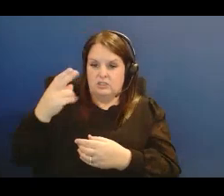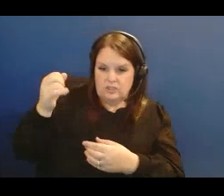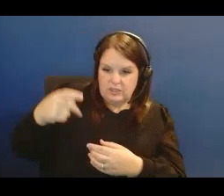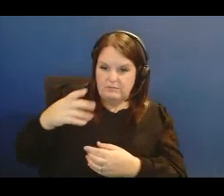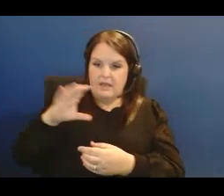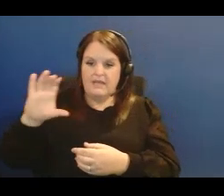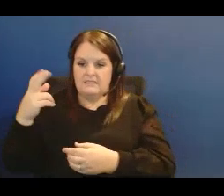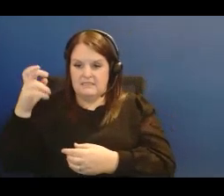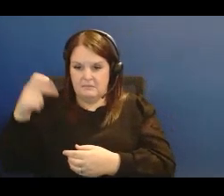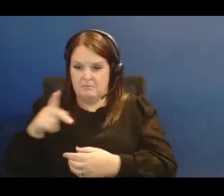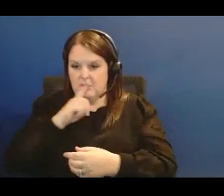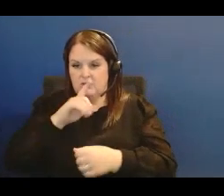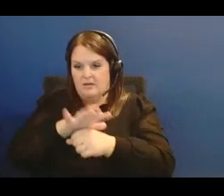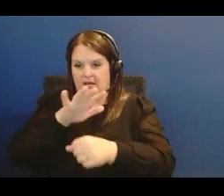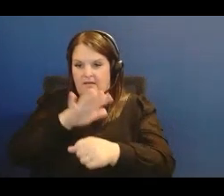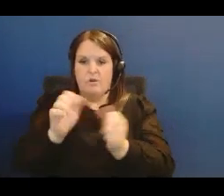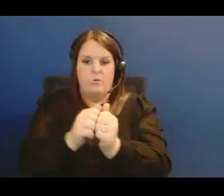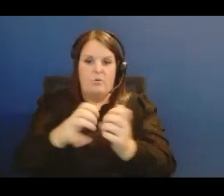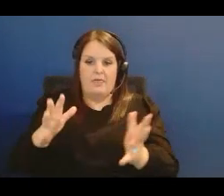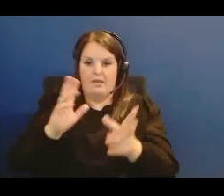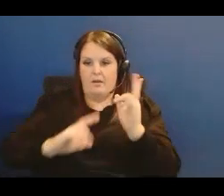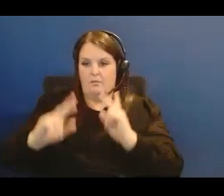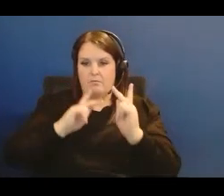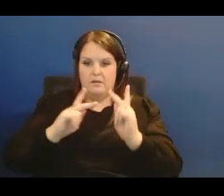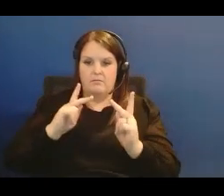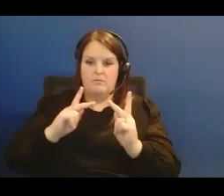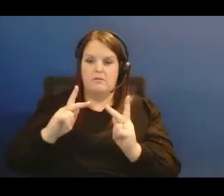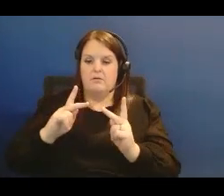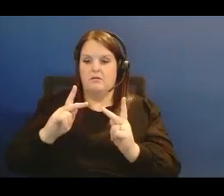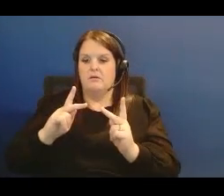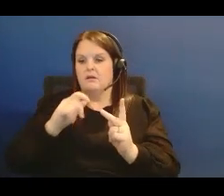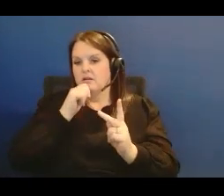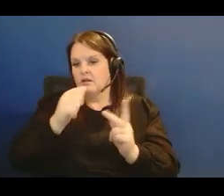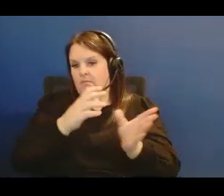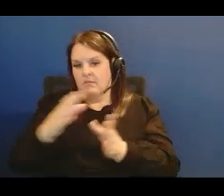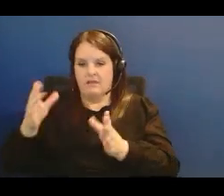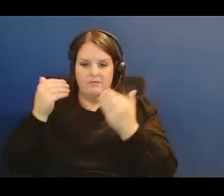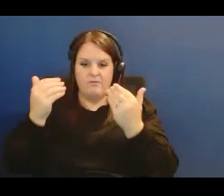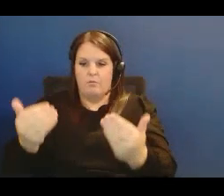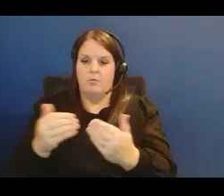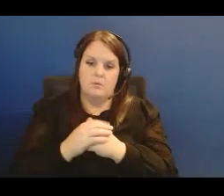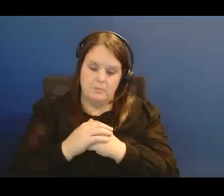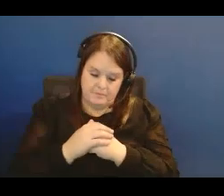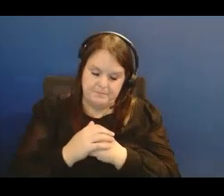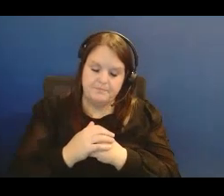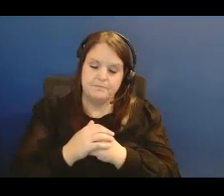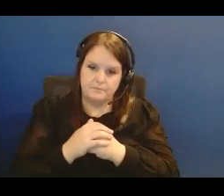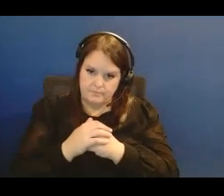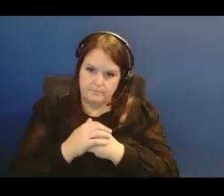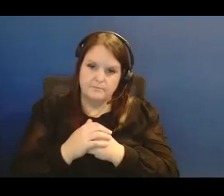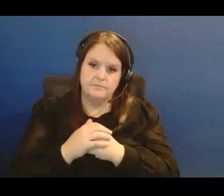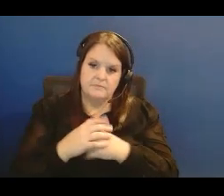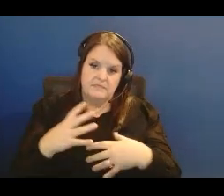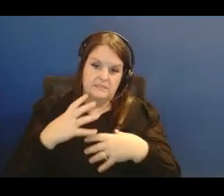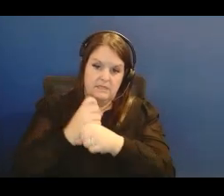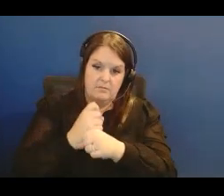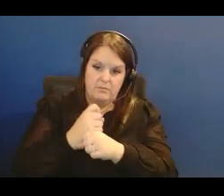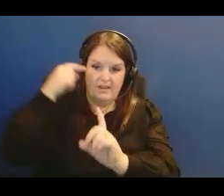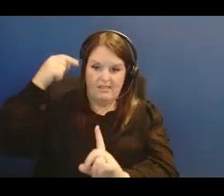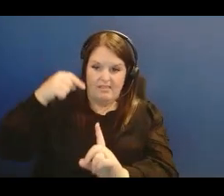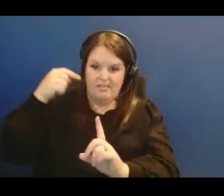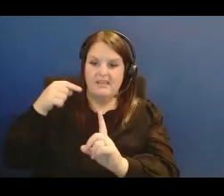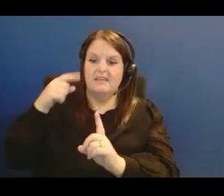CHIP. Without people, none of the plans can move forward. In summary, these 3